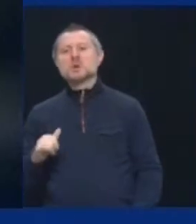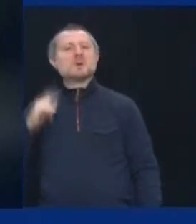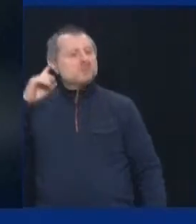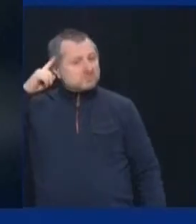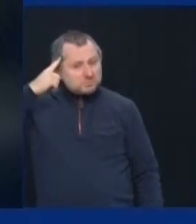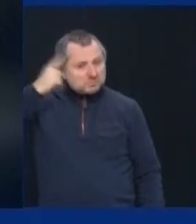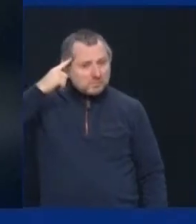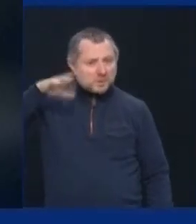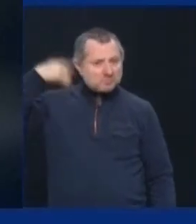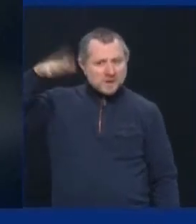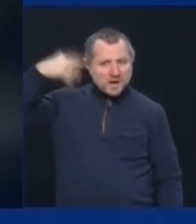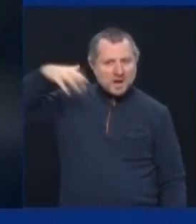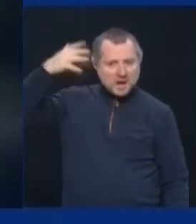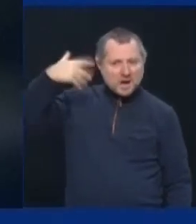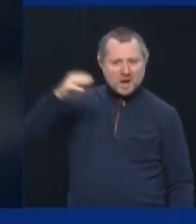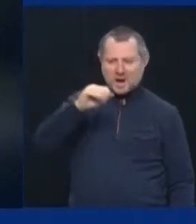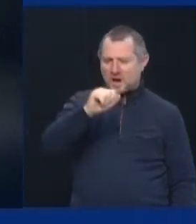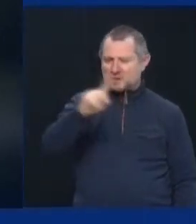Madness.